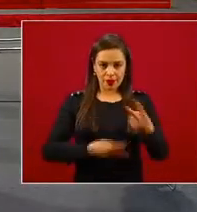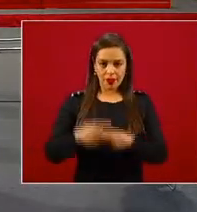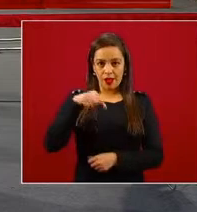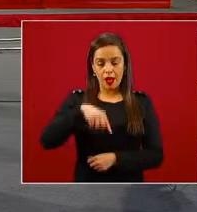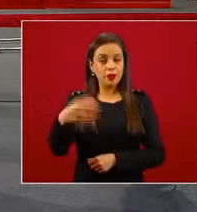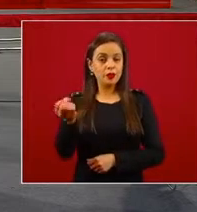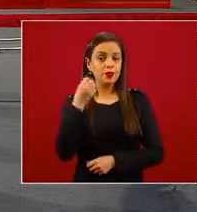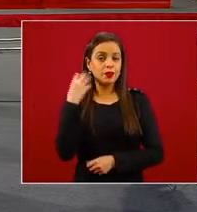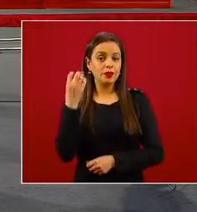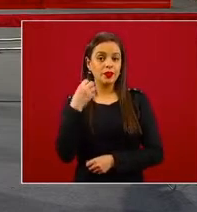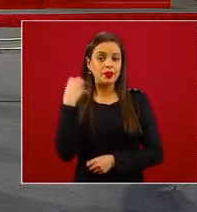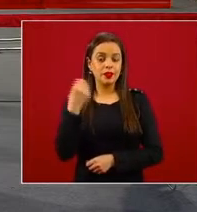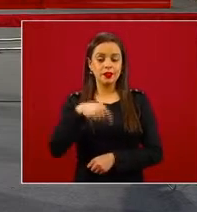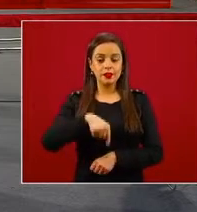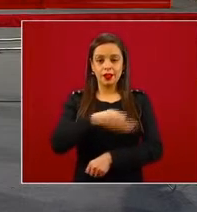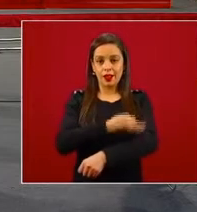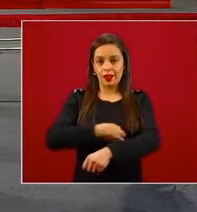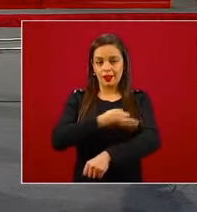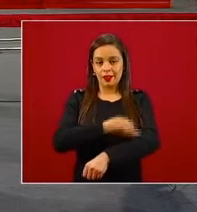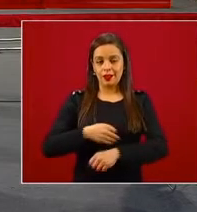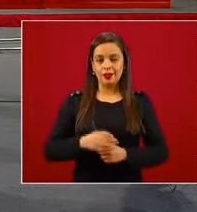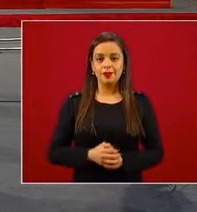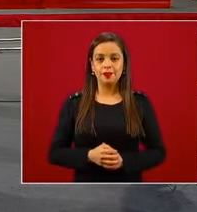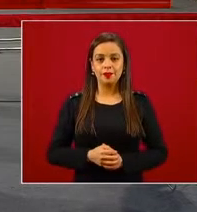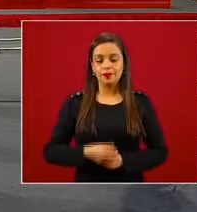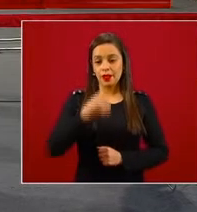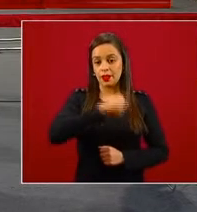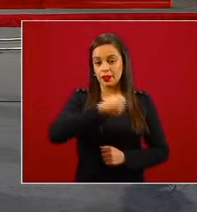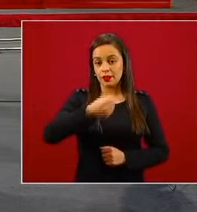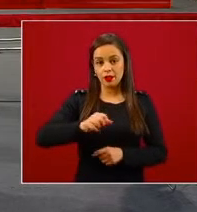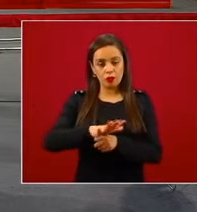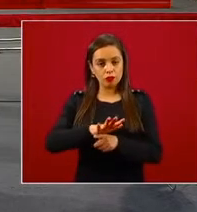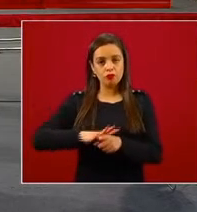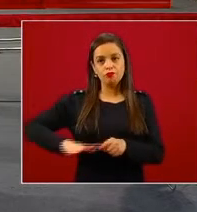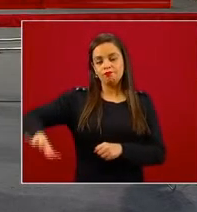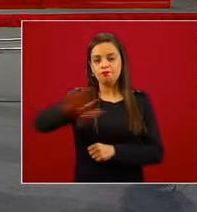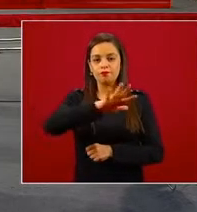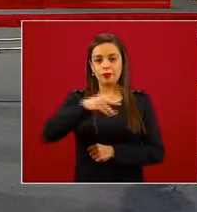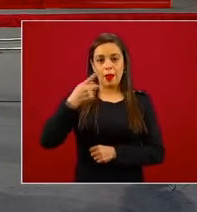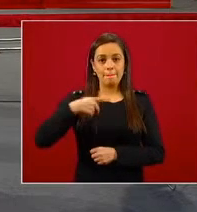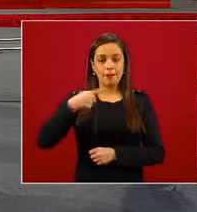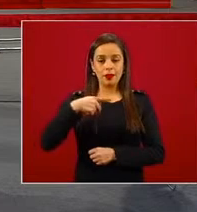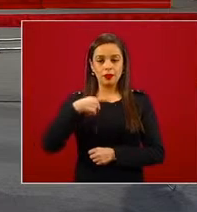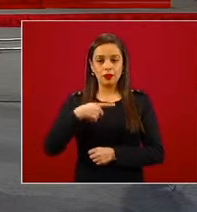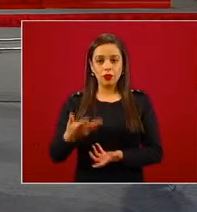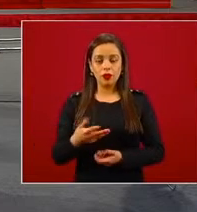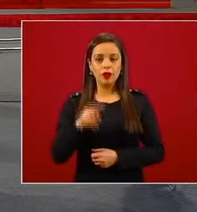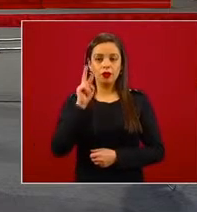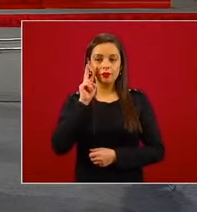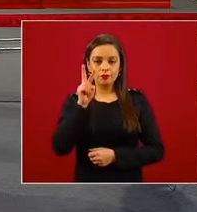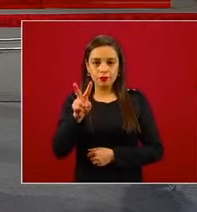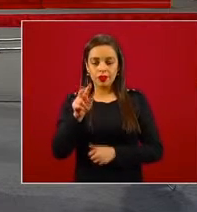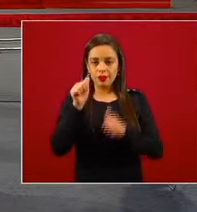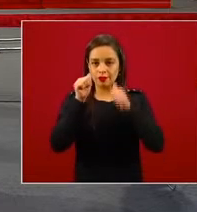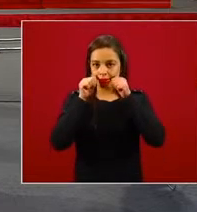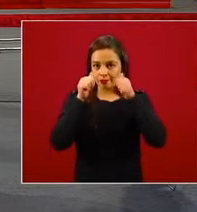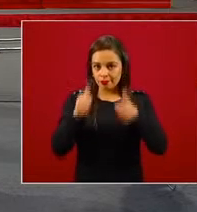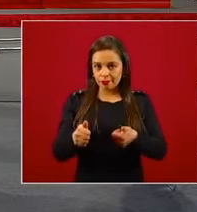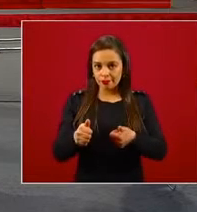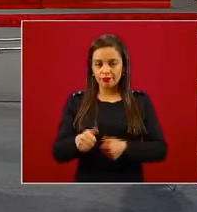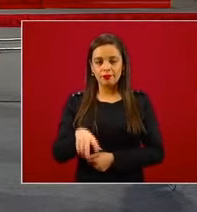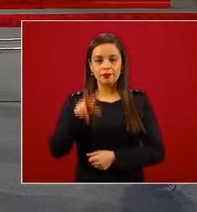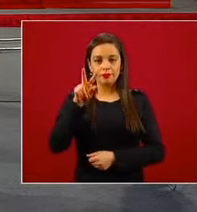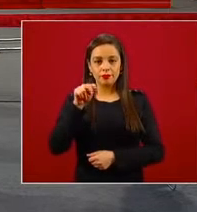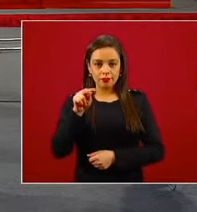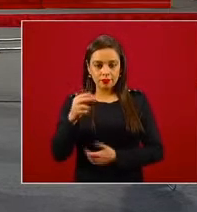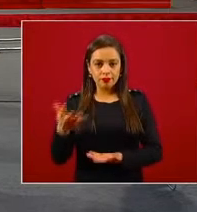la all. Welcome conferencia vespertina. to this Un saludo también a toda la evening población report. que nos escucha, I would also like to atiende no solamente a salute la and greet